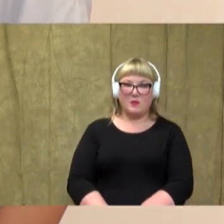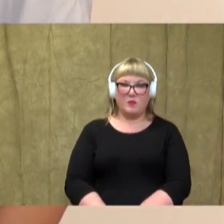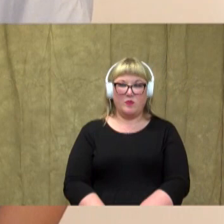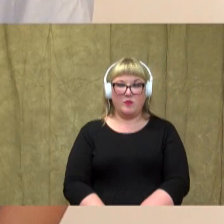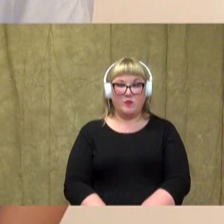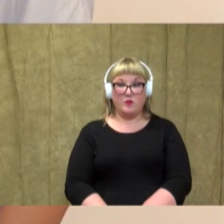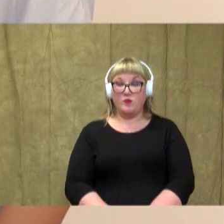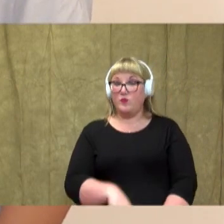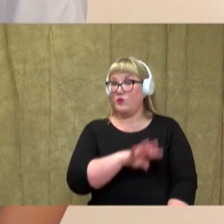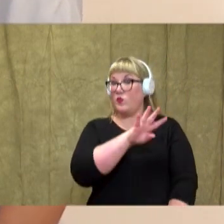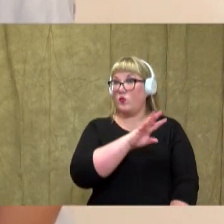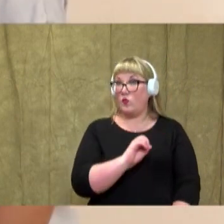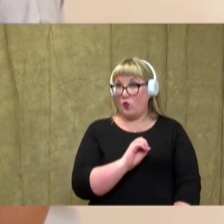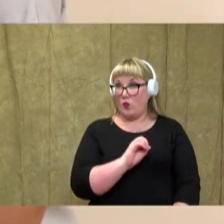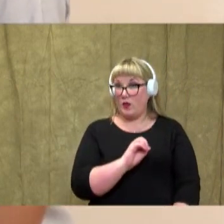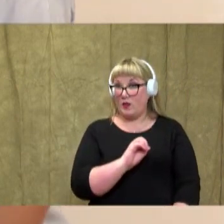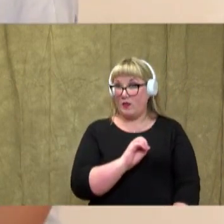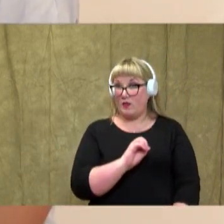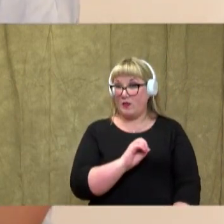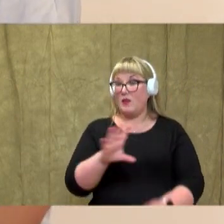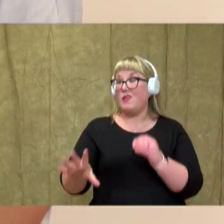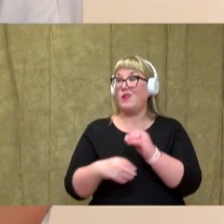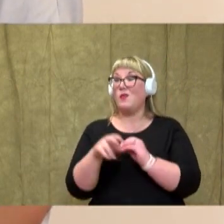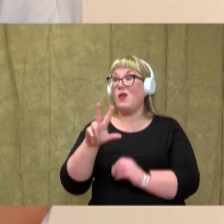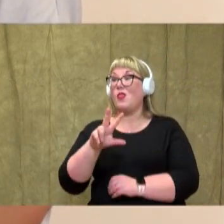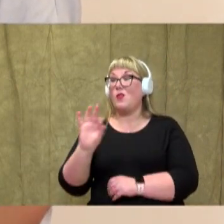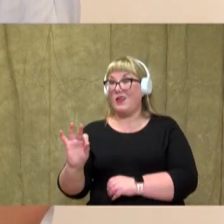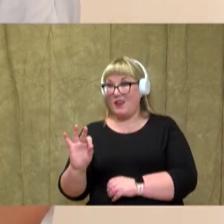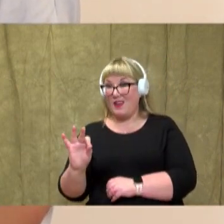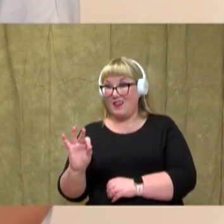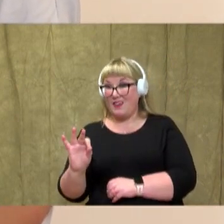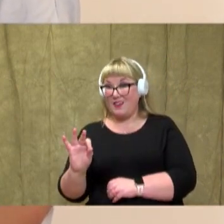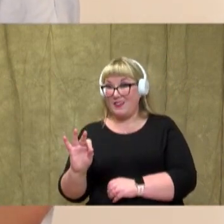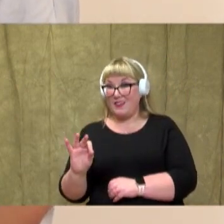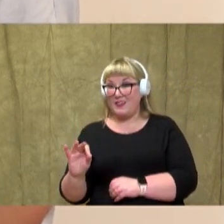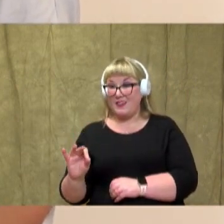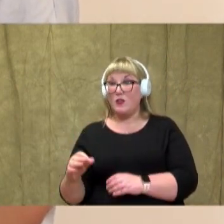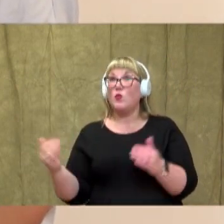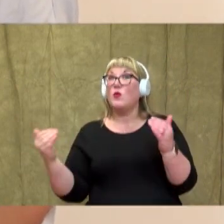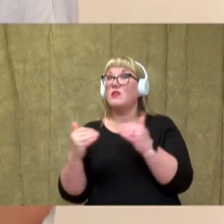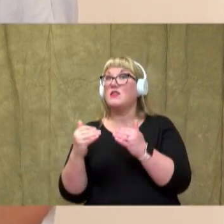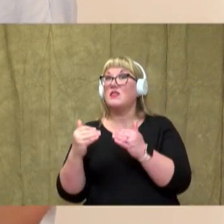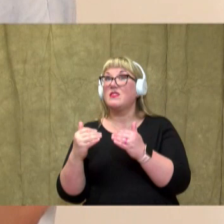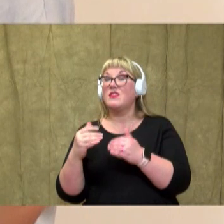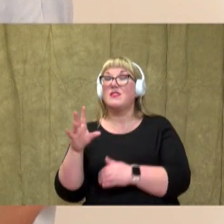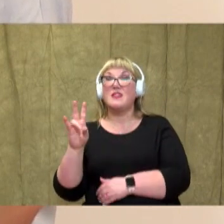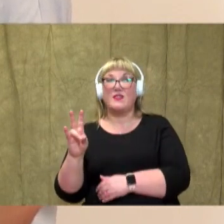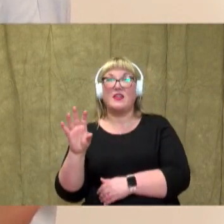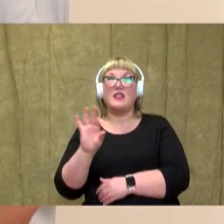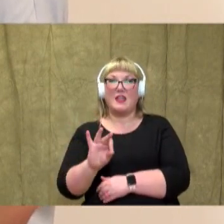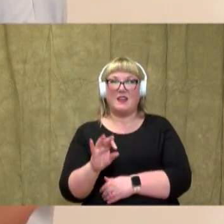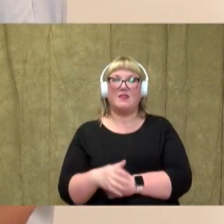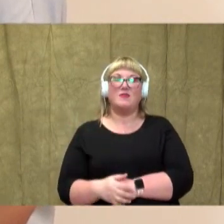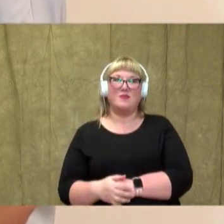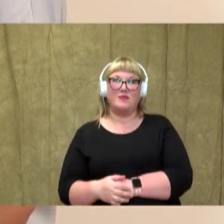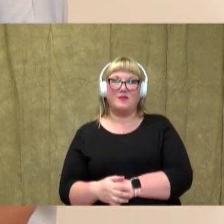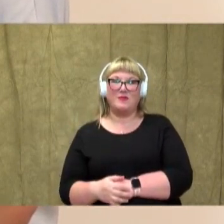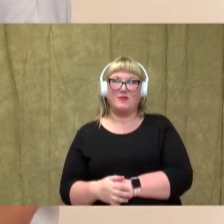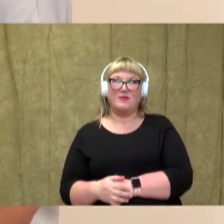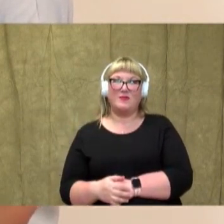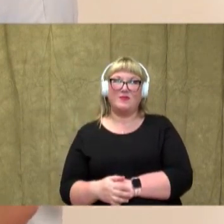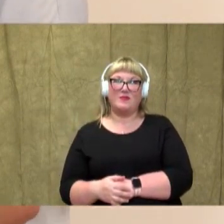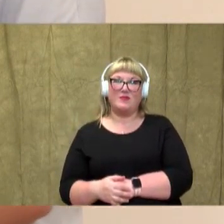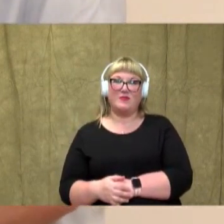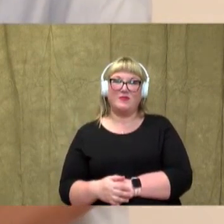So 40 plus 39 equals 79.